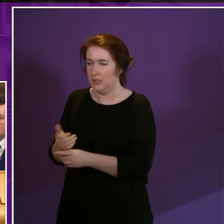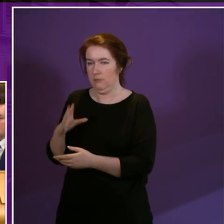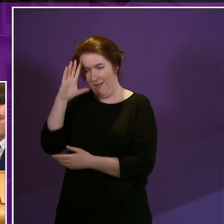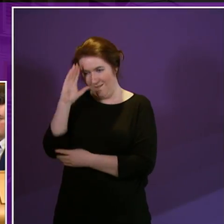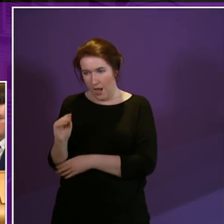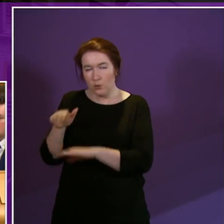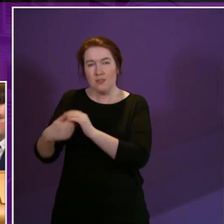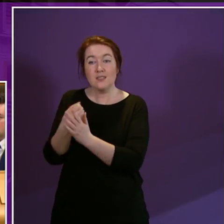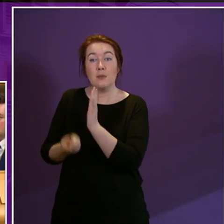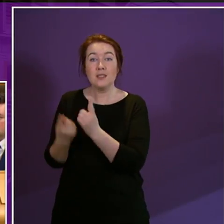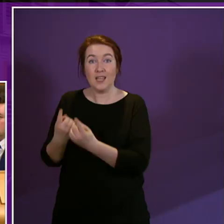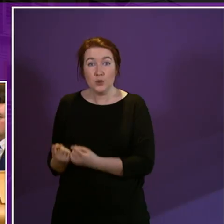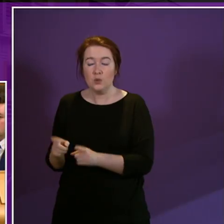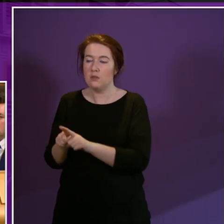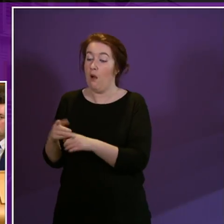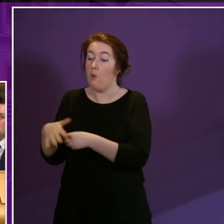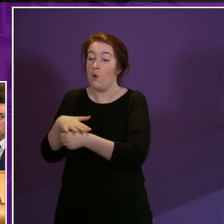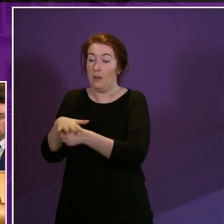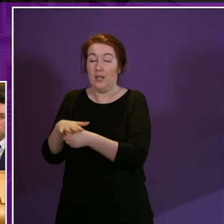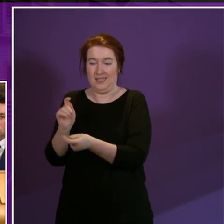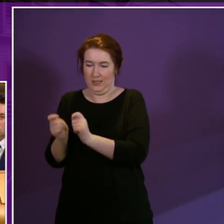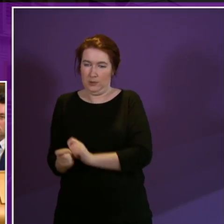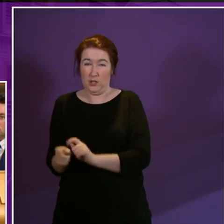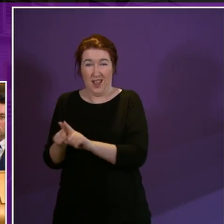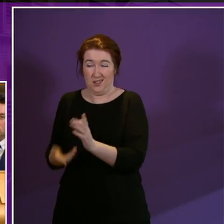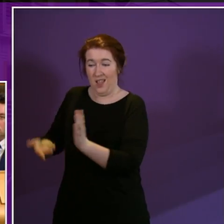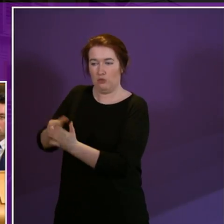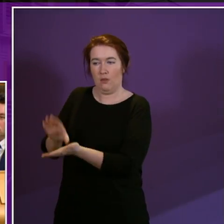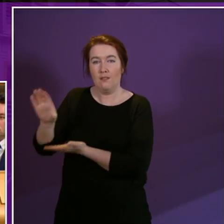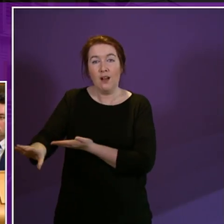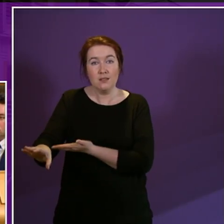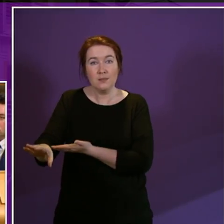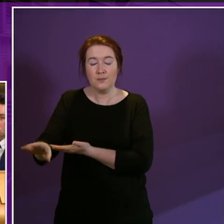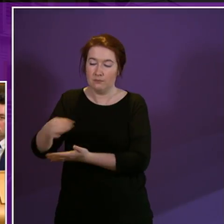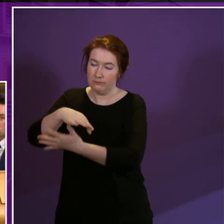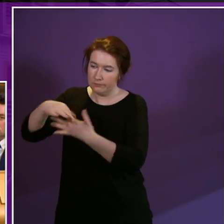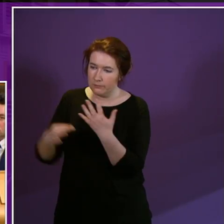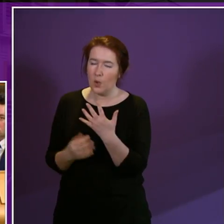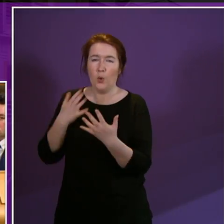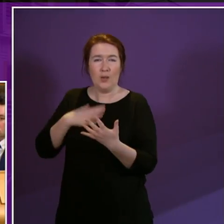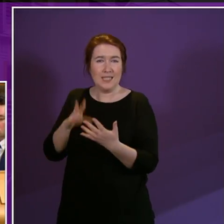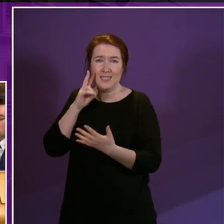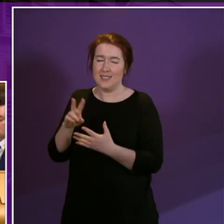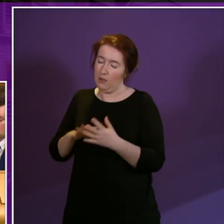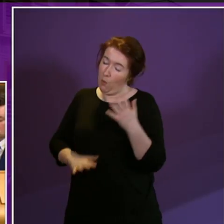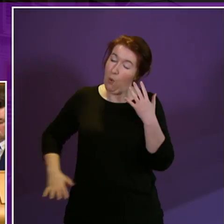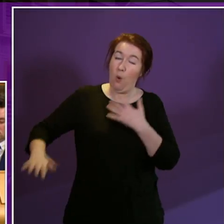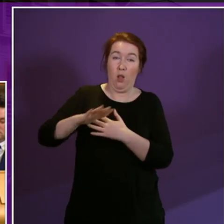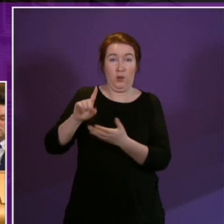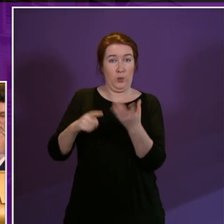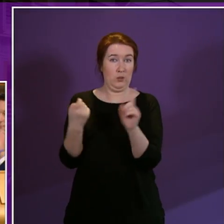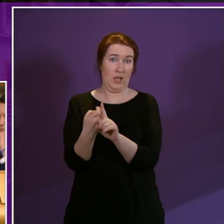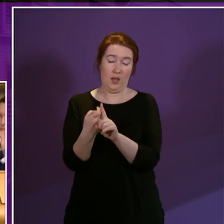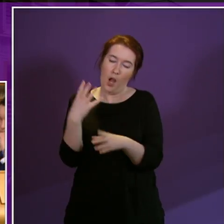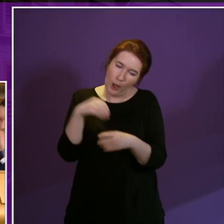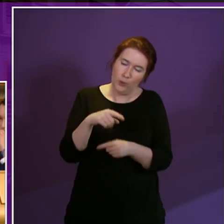and workplace adaptations, as well as additional funding. And these are measures which we need to see across the whole of the UK, including